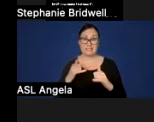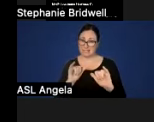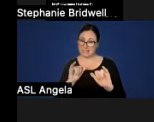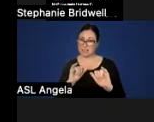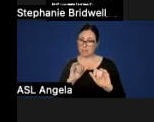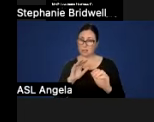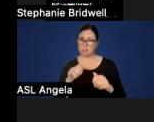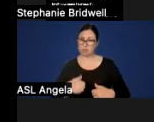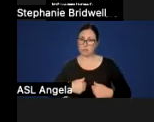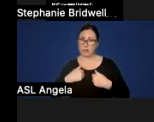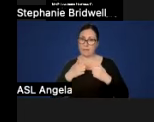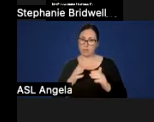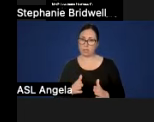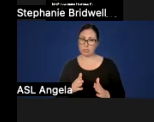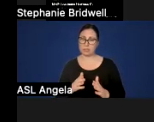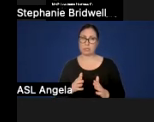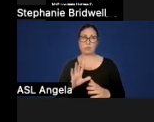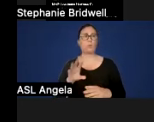response, but really in thinking,